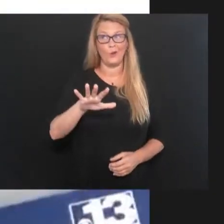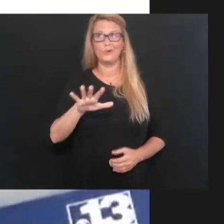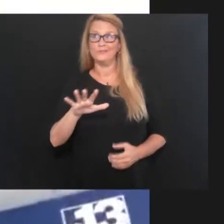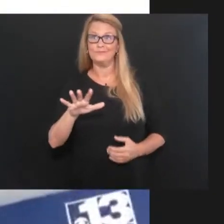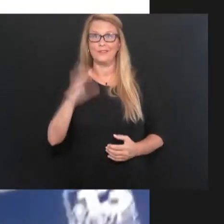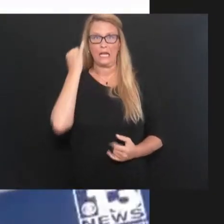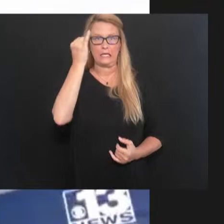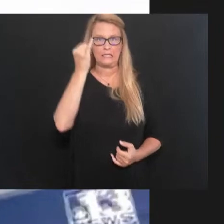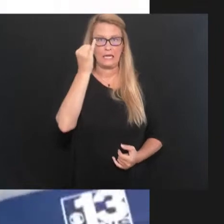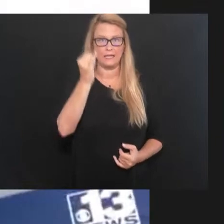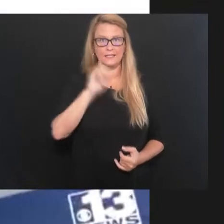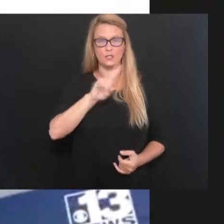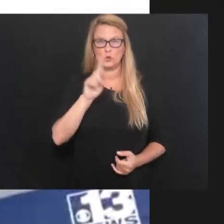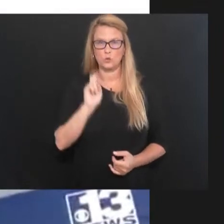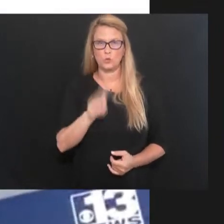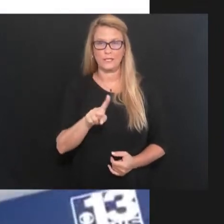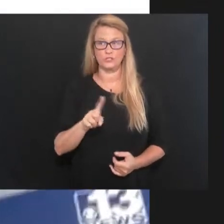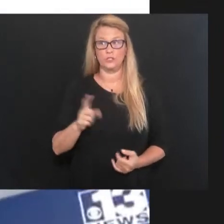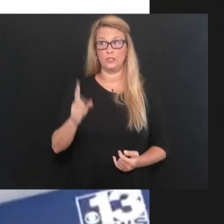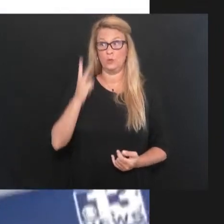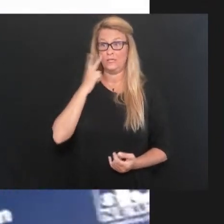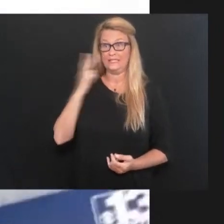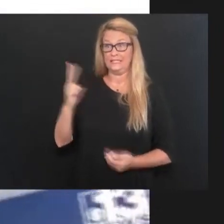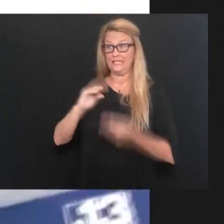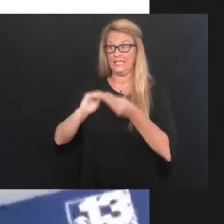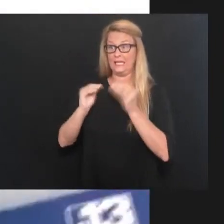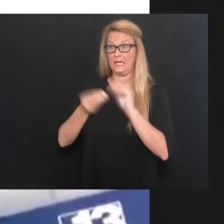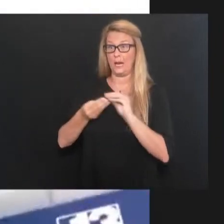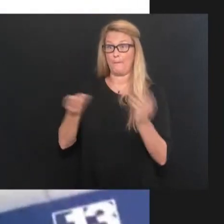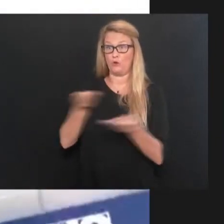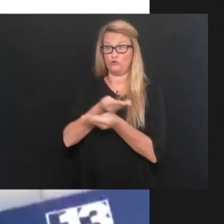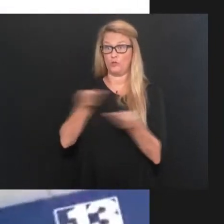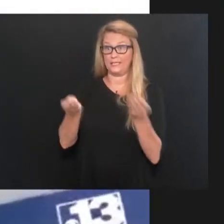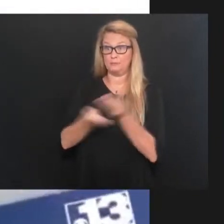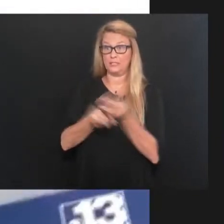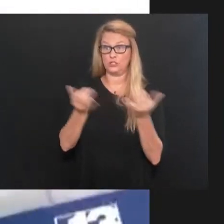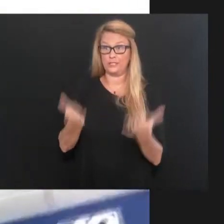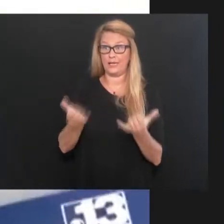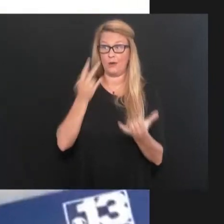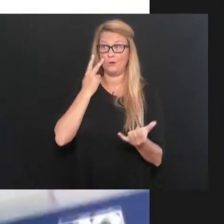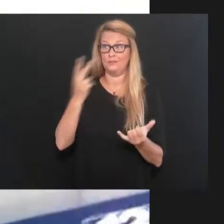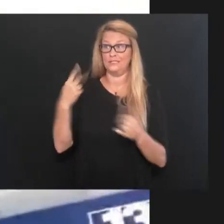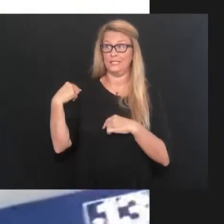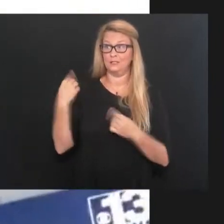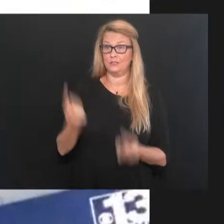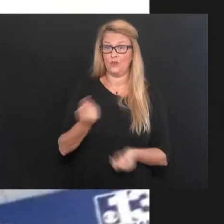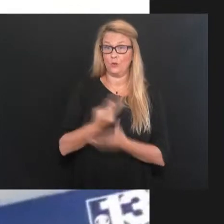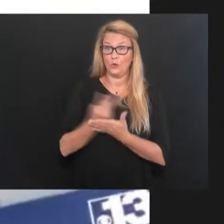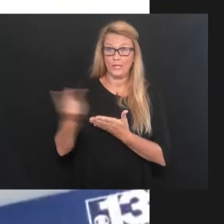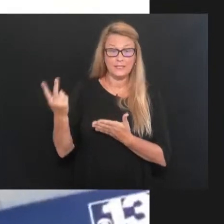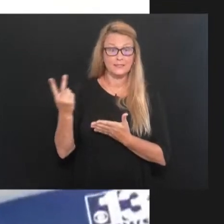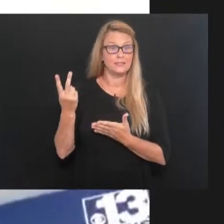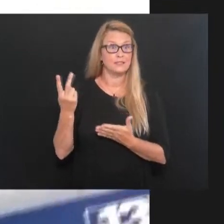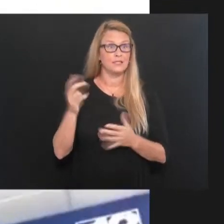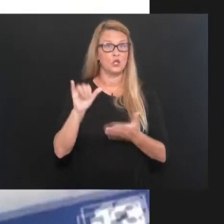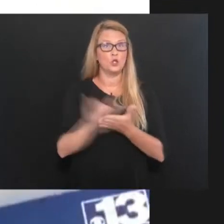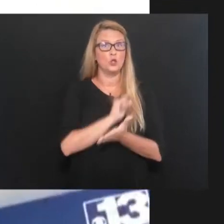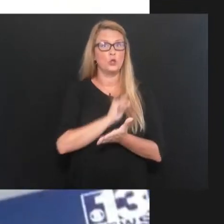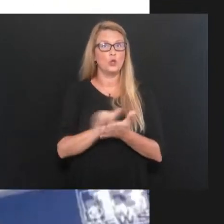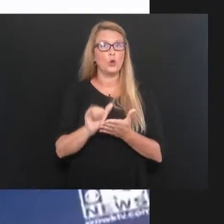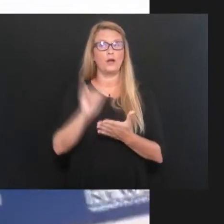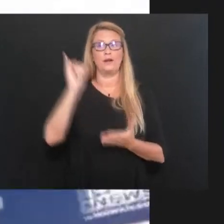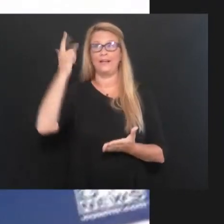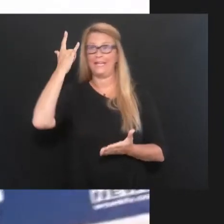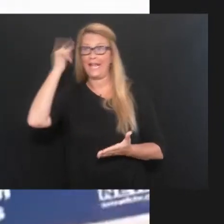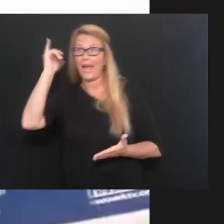needs to be asked, given the numbers and the rate of transmission we're now seeing over the last couple of weeks. We've seen it in New York City, we've seen it in